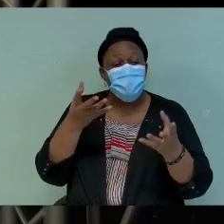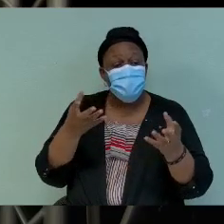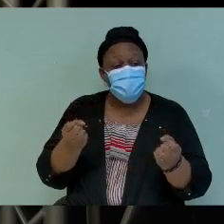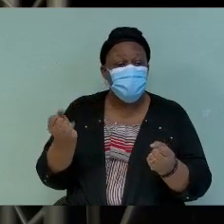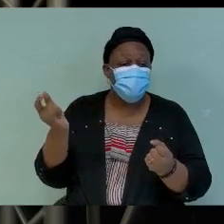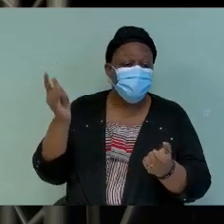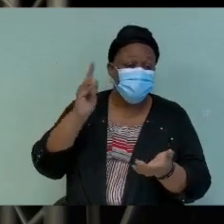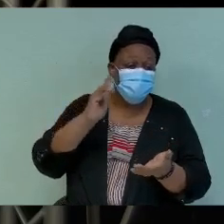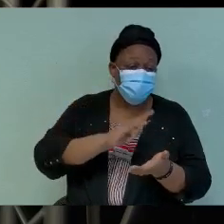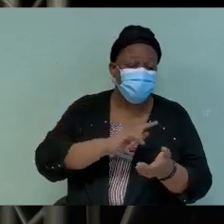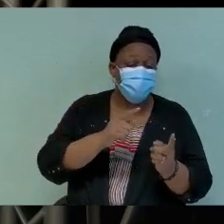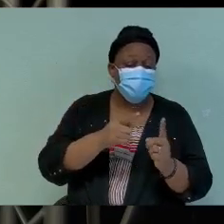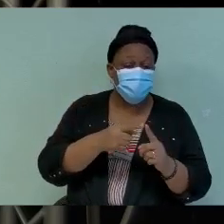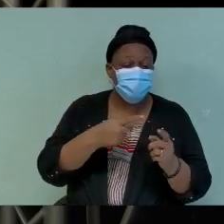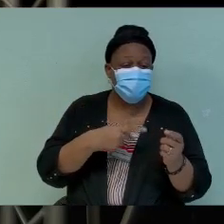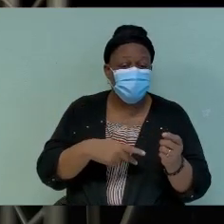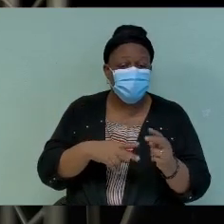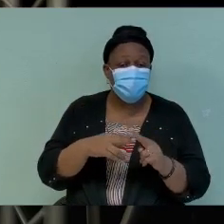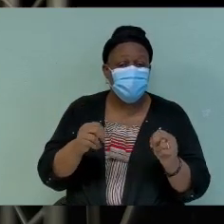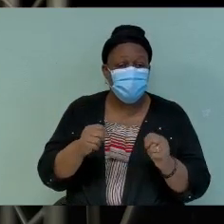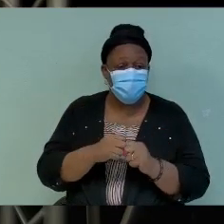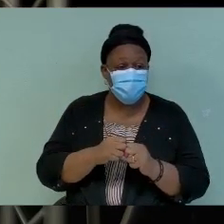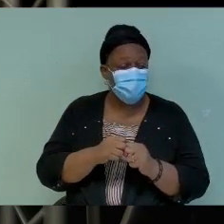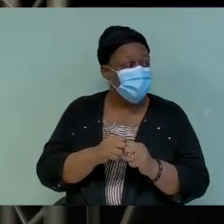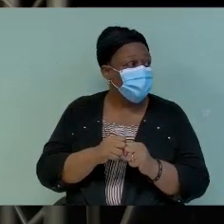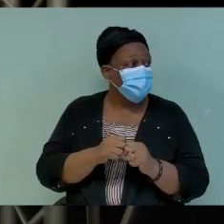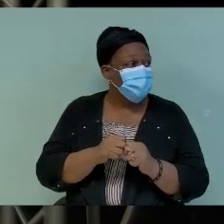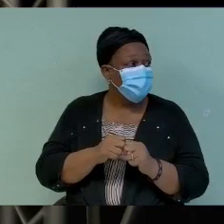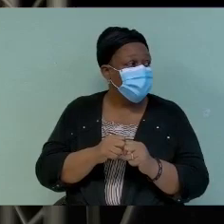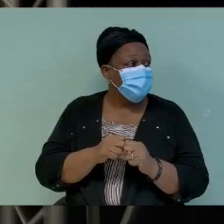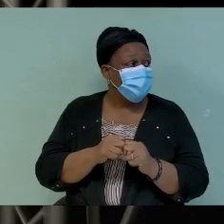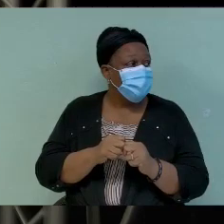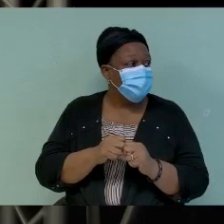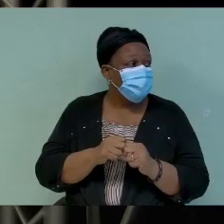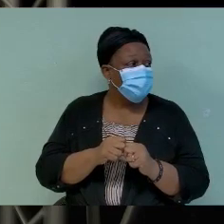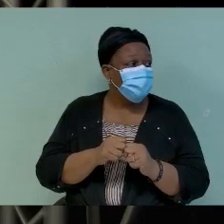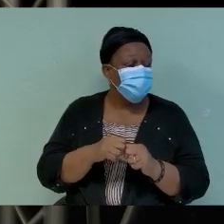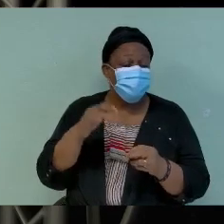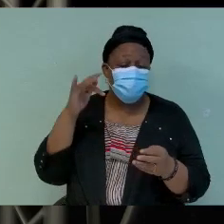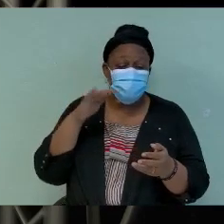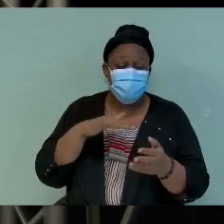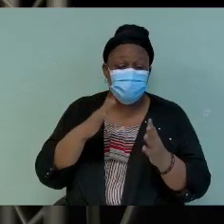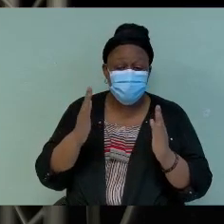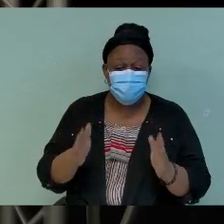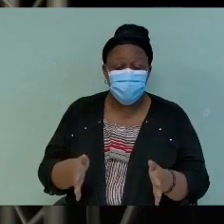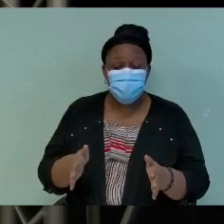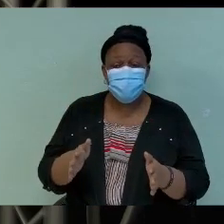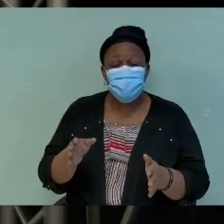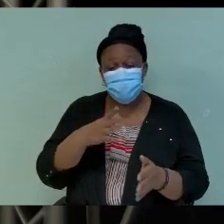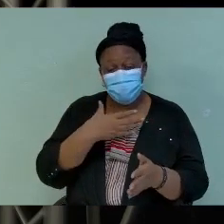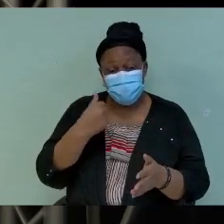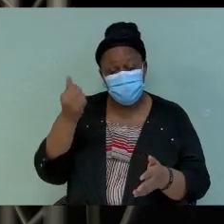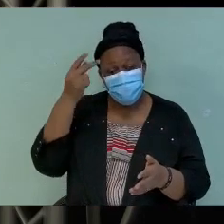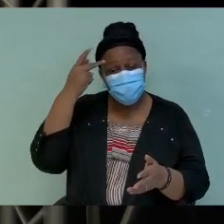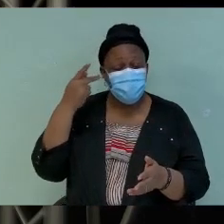tasked with receiving information. Also, students in particular and their parents have